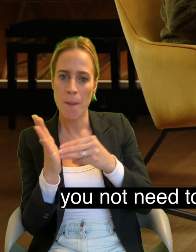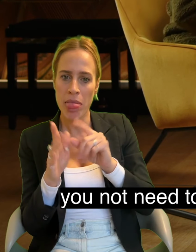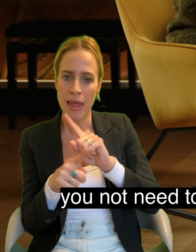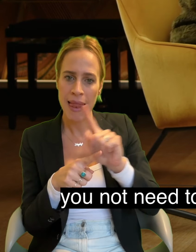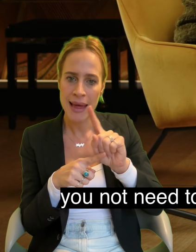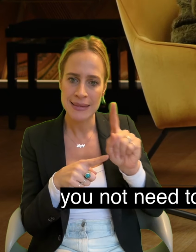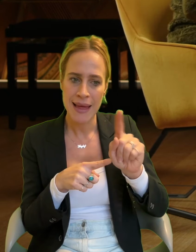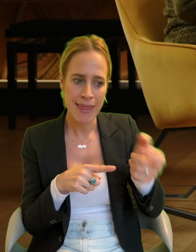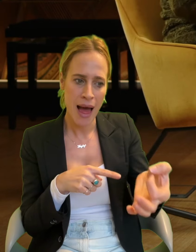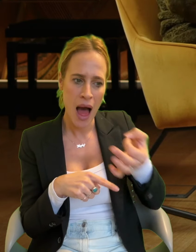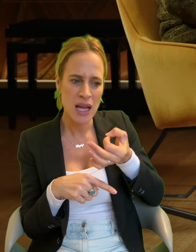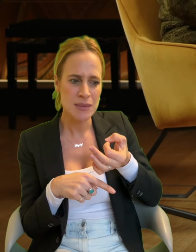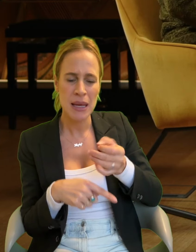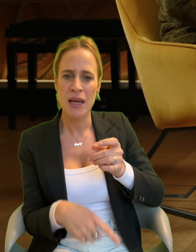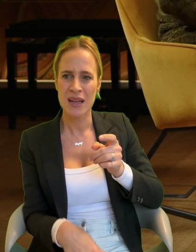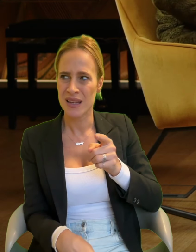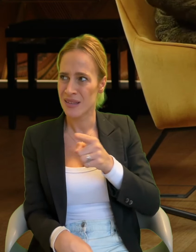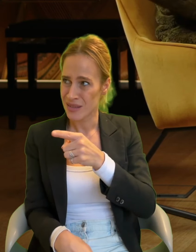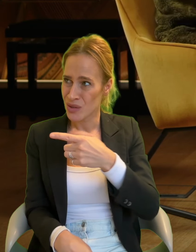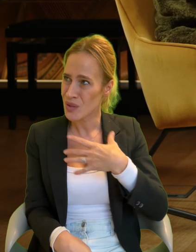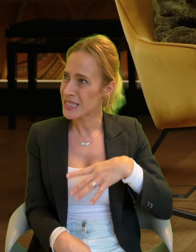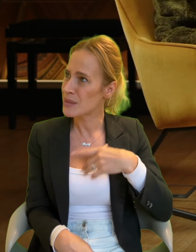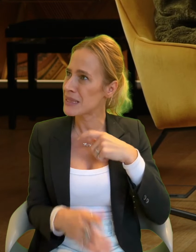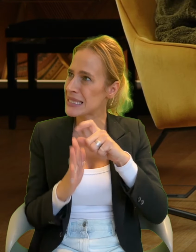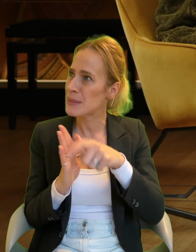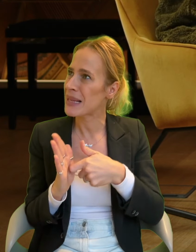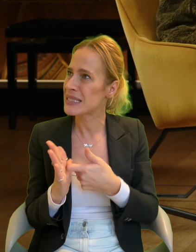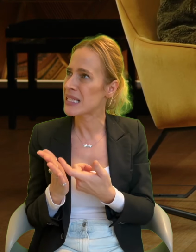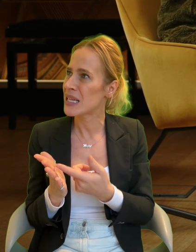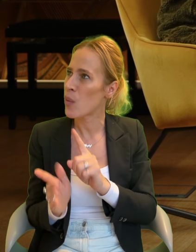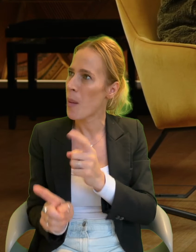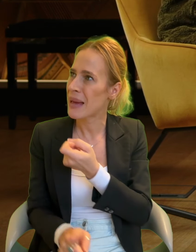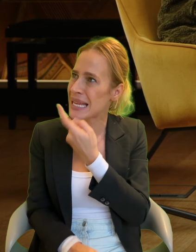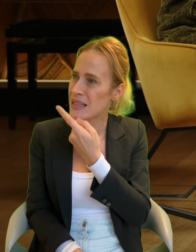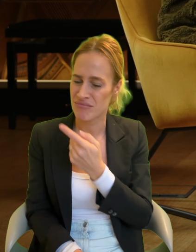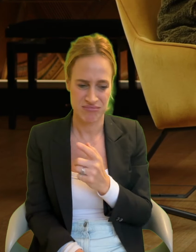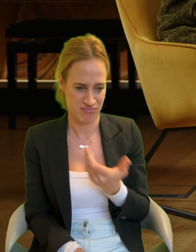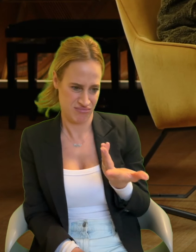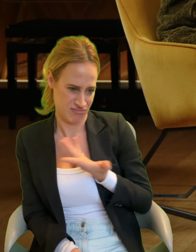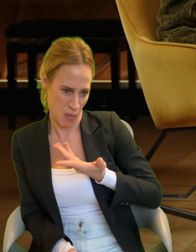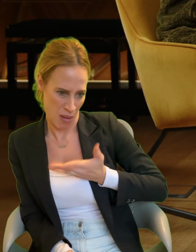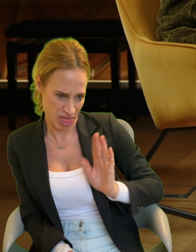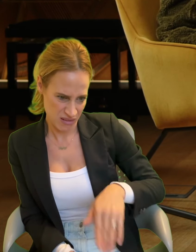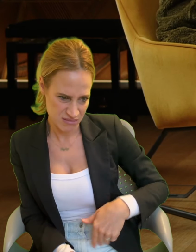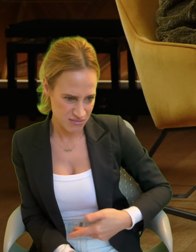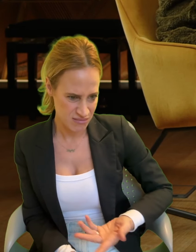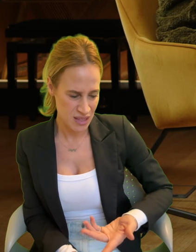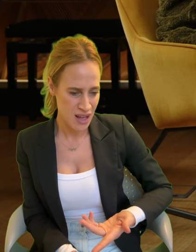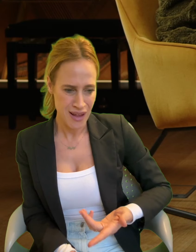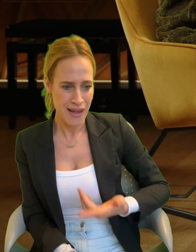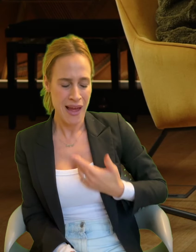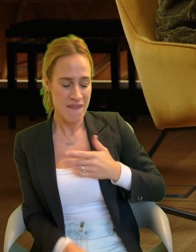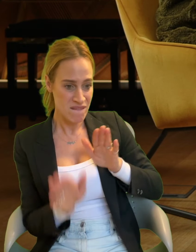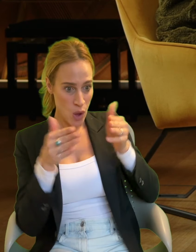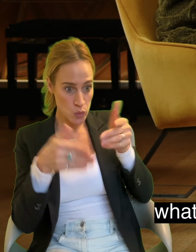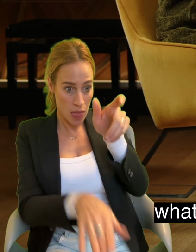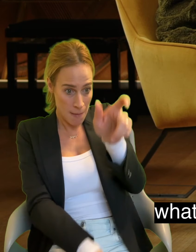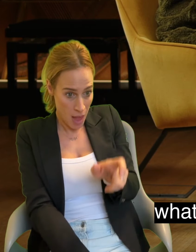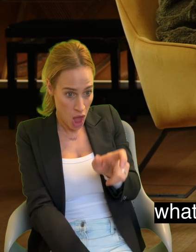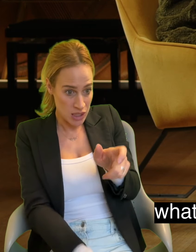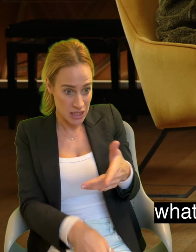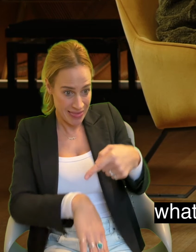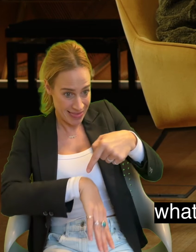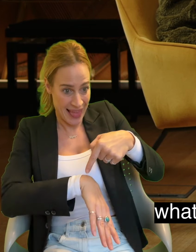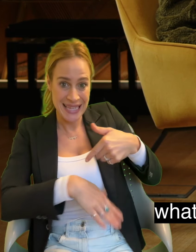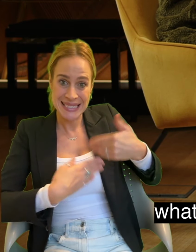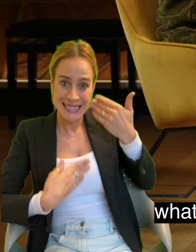no, not really. I don't care. I don't care, because I care about the person, the person, not the wheelchair, not the medication. So